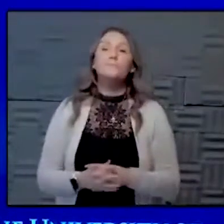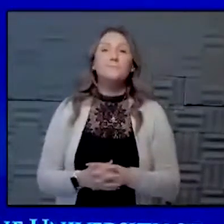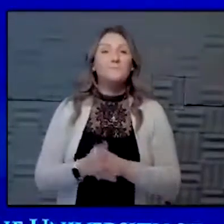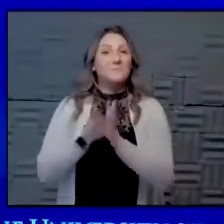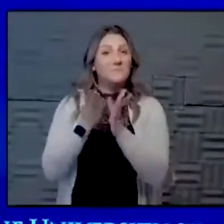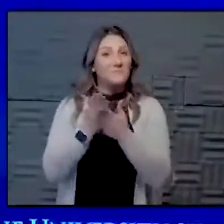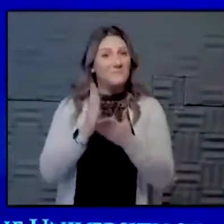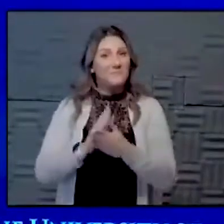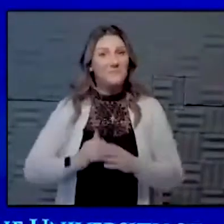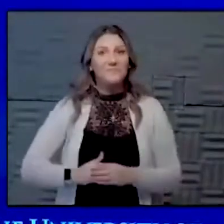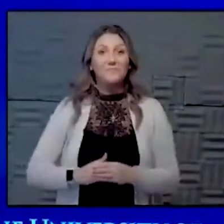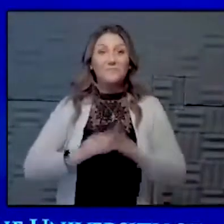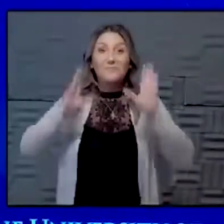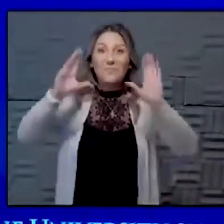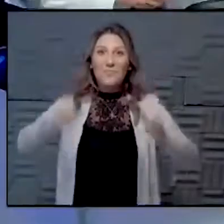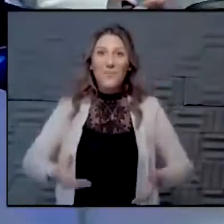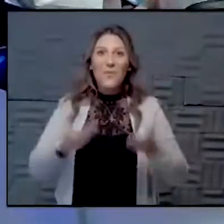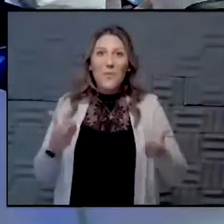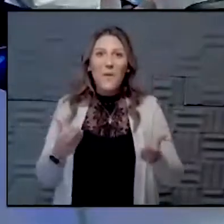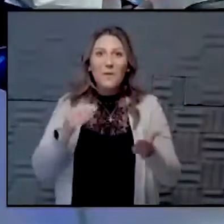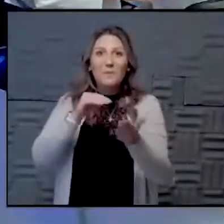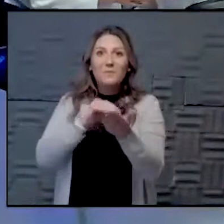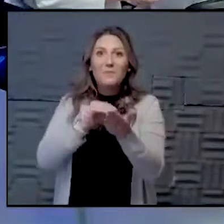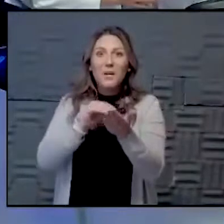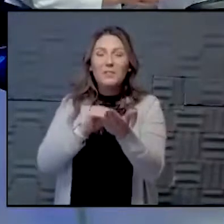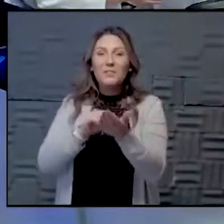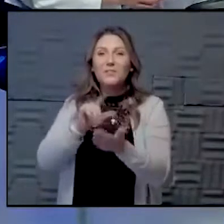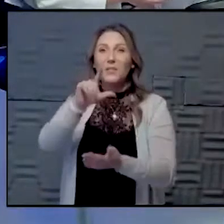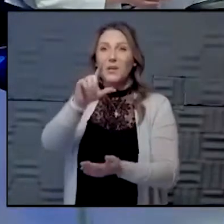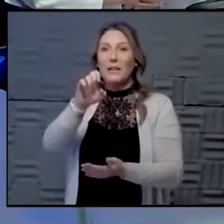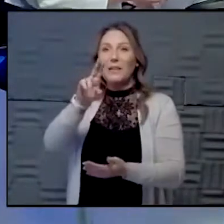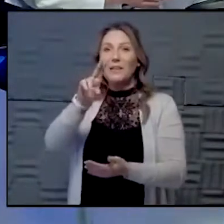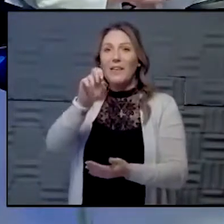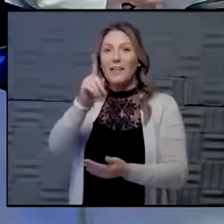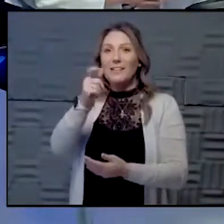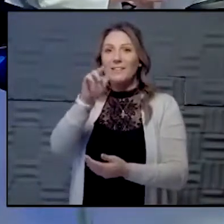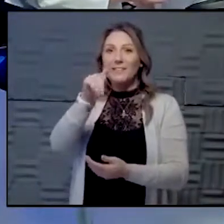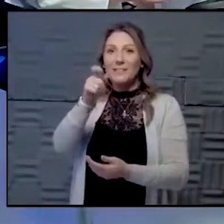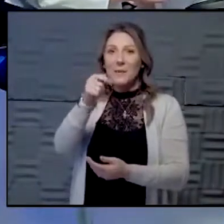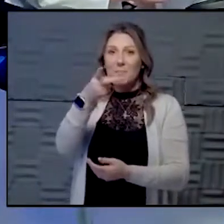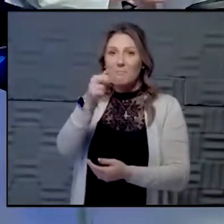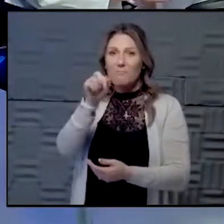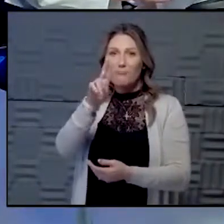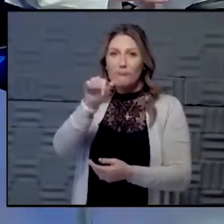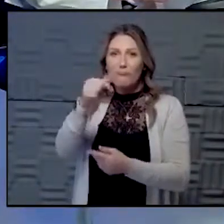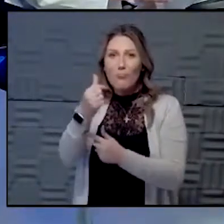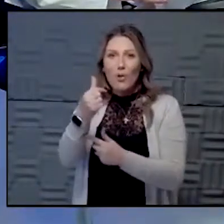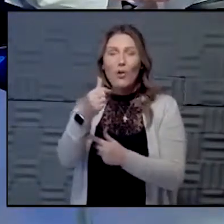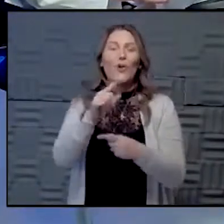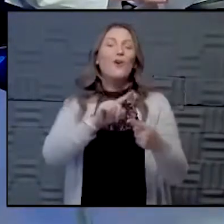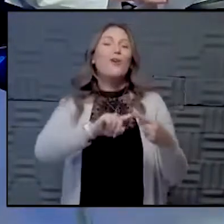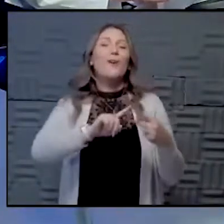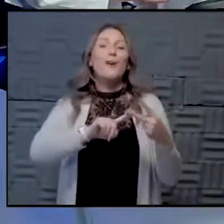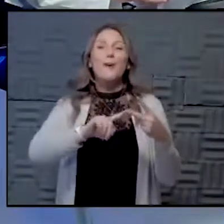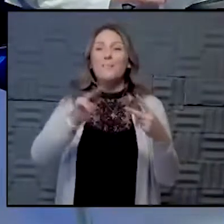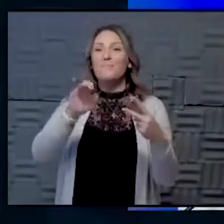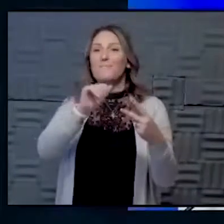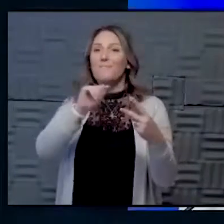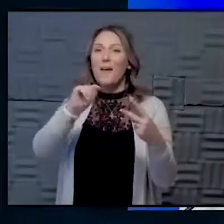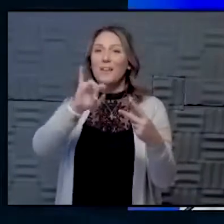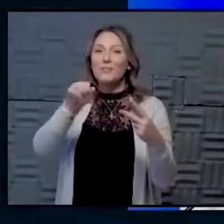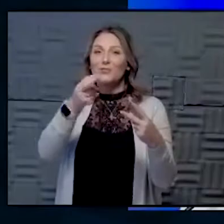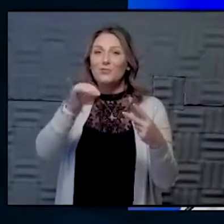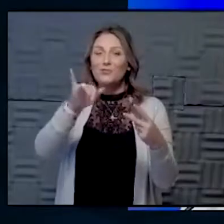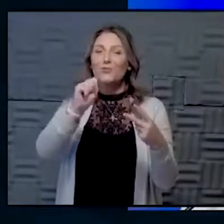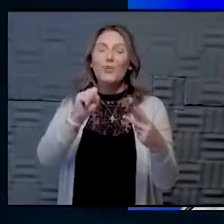All right. Welcome, Dr. Lechtenberg. So we're glad to have you on the program. And Matt Jones, always a pleasure. Before